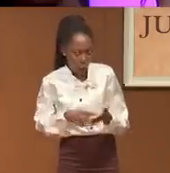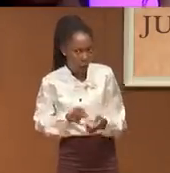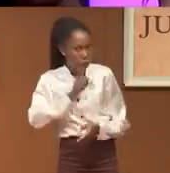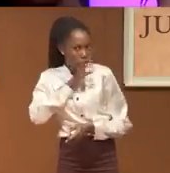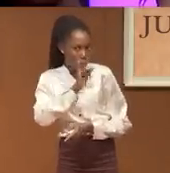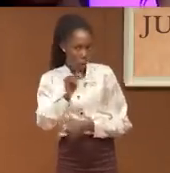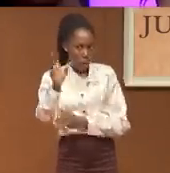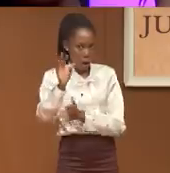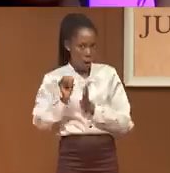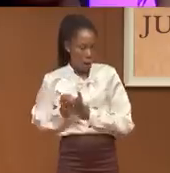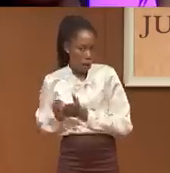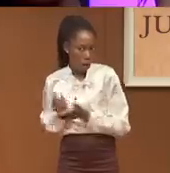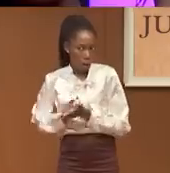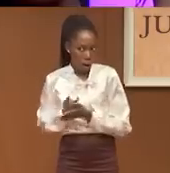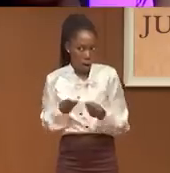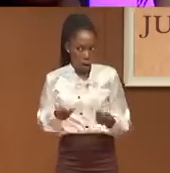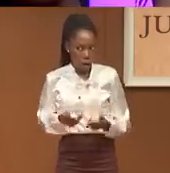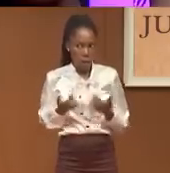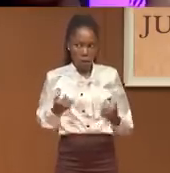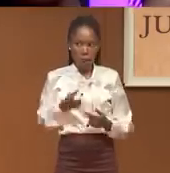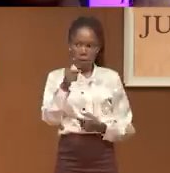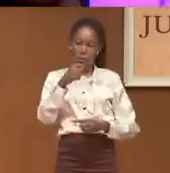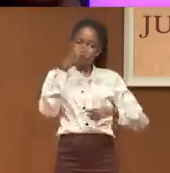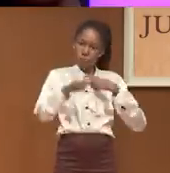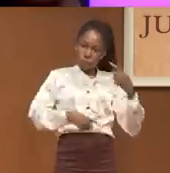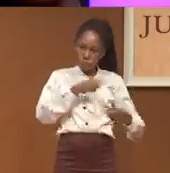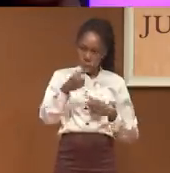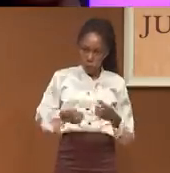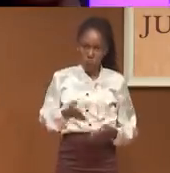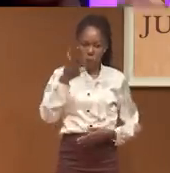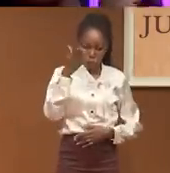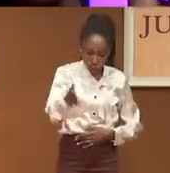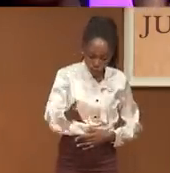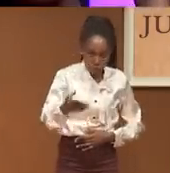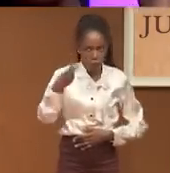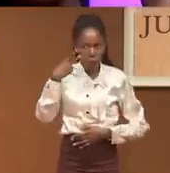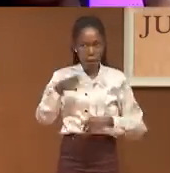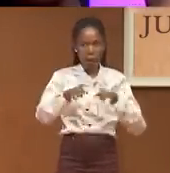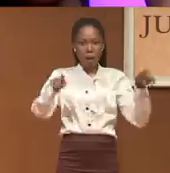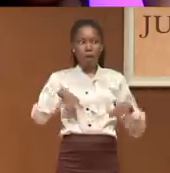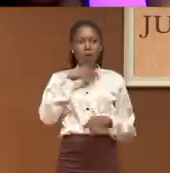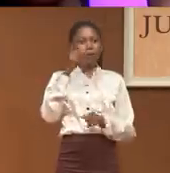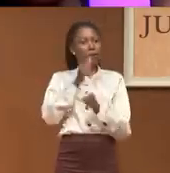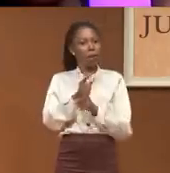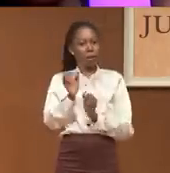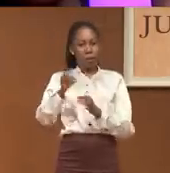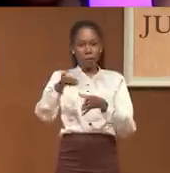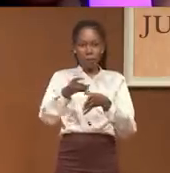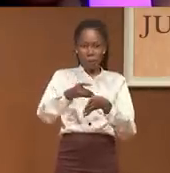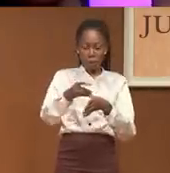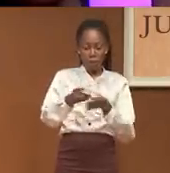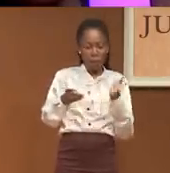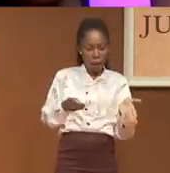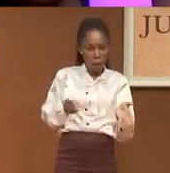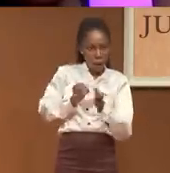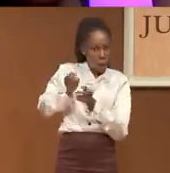the land, let's now go to the land and find out if the land exists. Because the document will not tell us whether the land is vacant or if